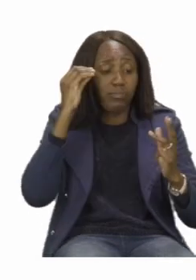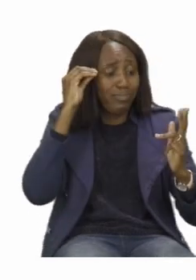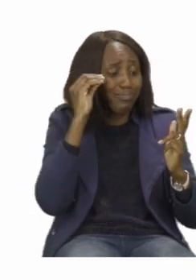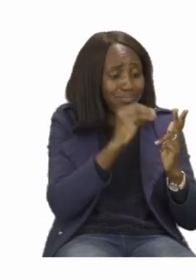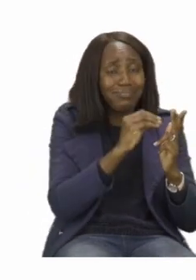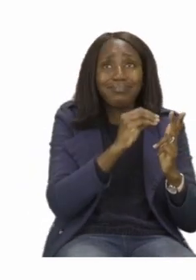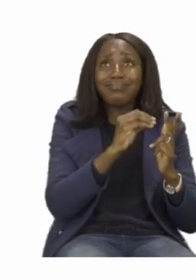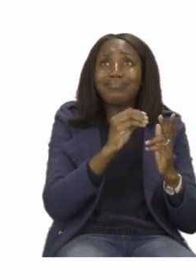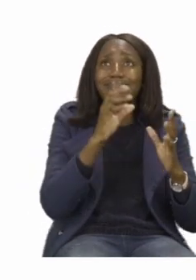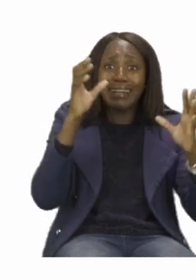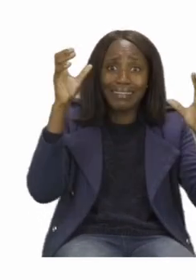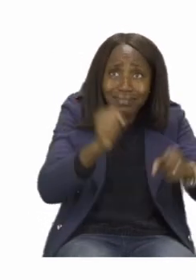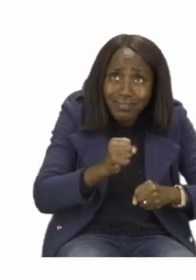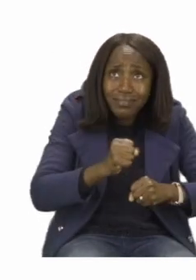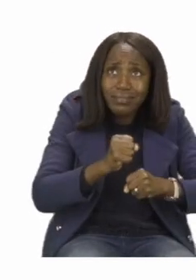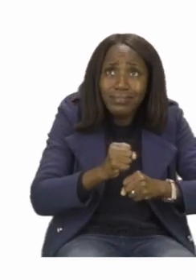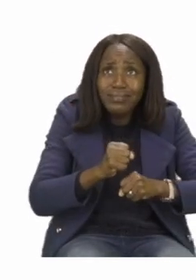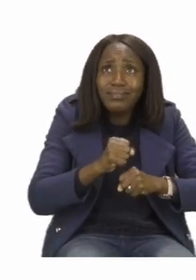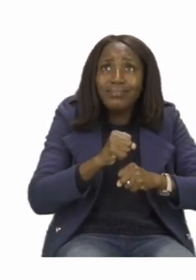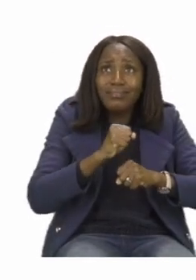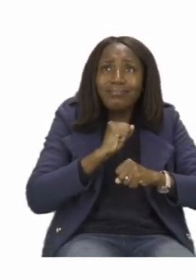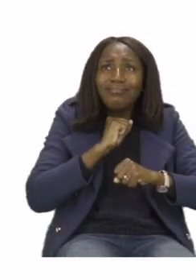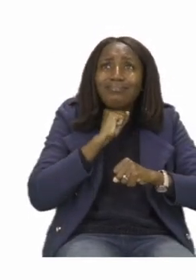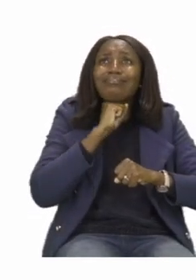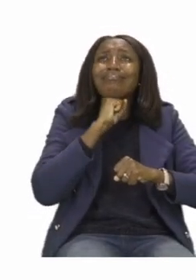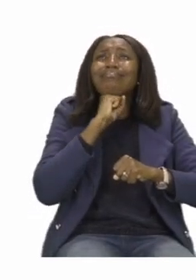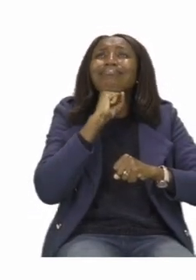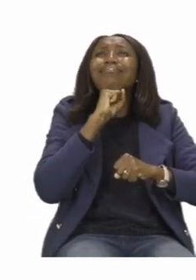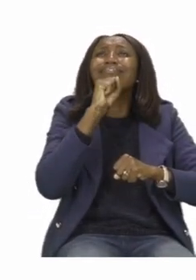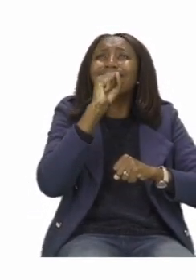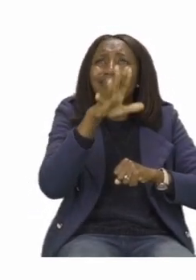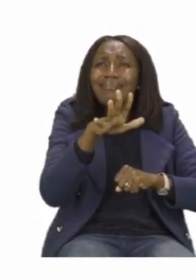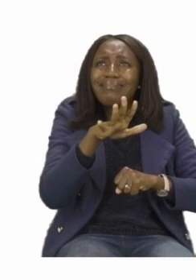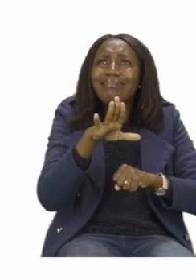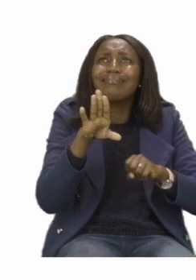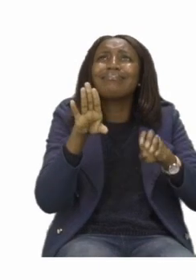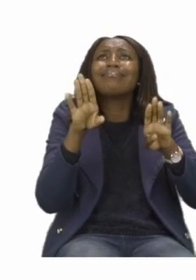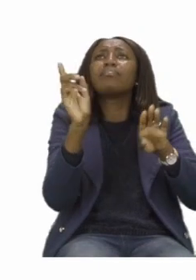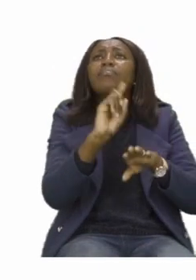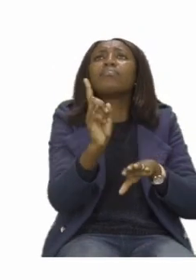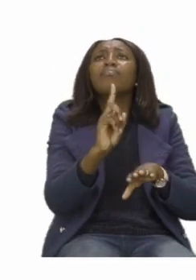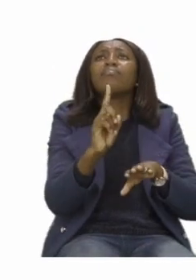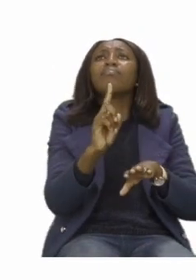you scream if a stranger wants to grab you?